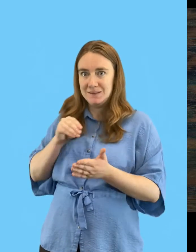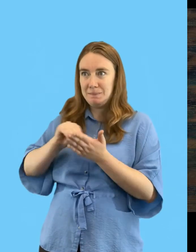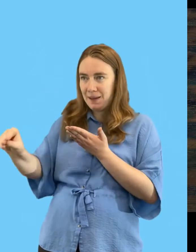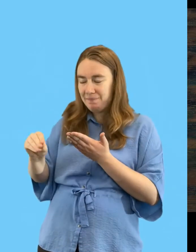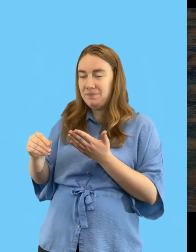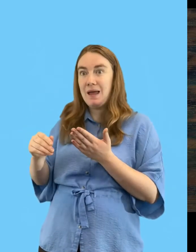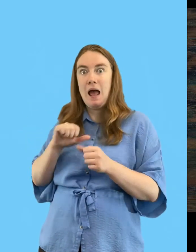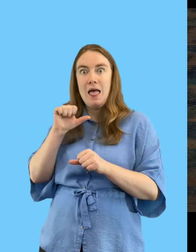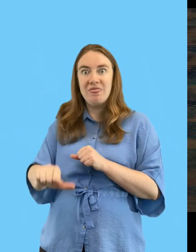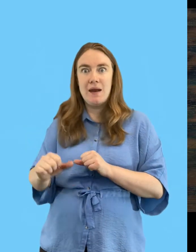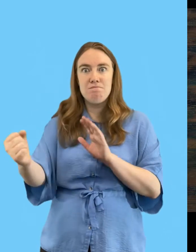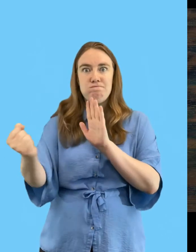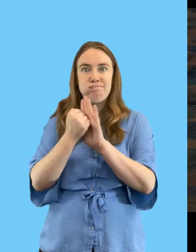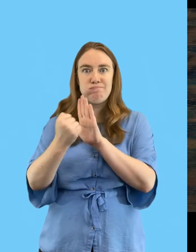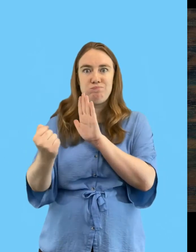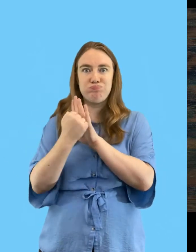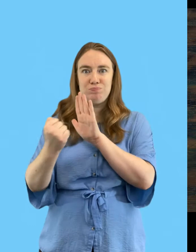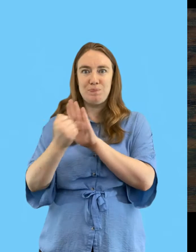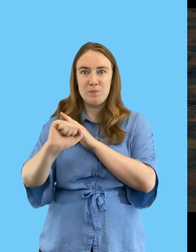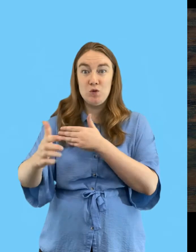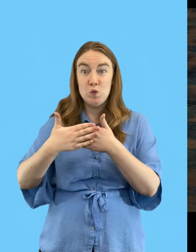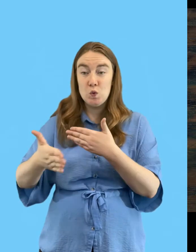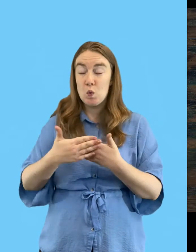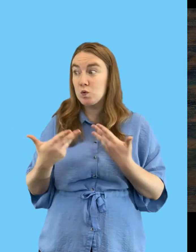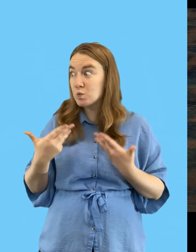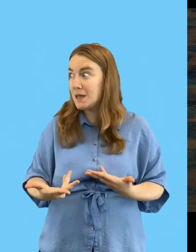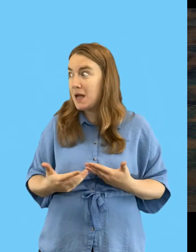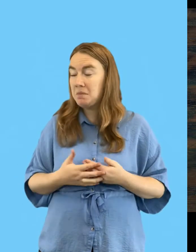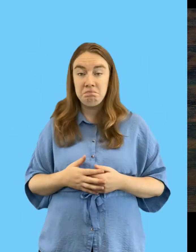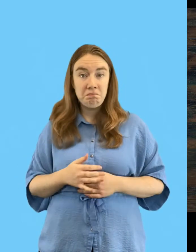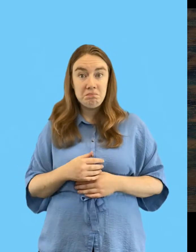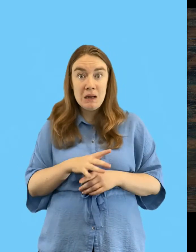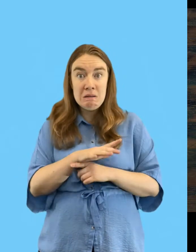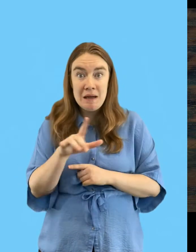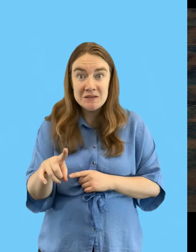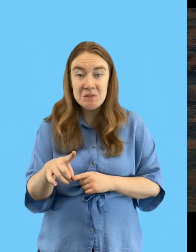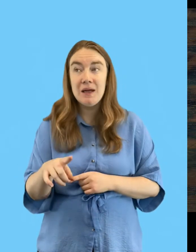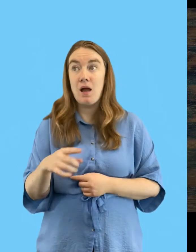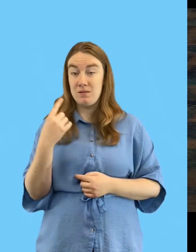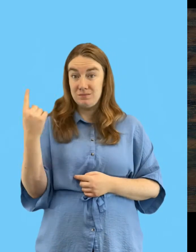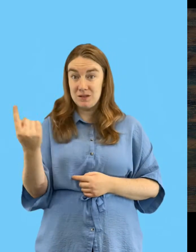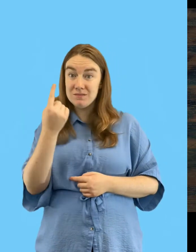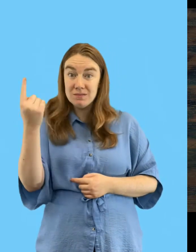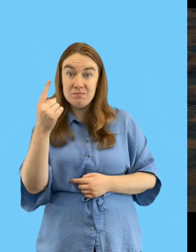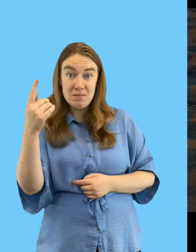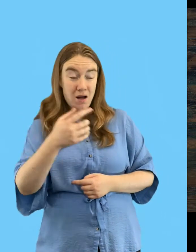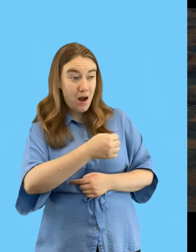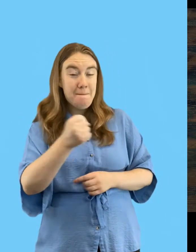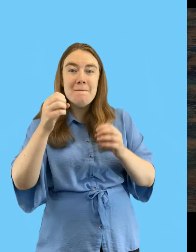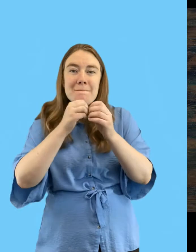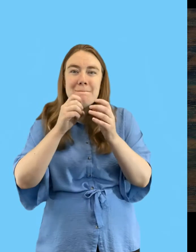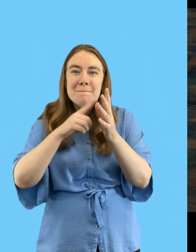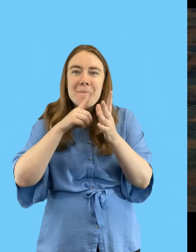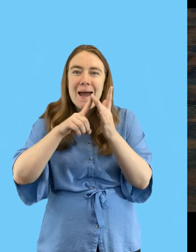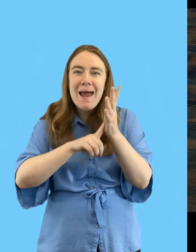knock on the door. Maybe today, maybe next week, but one day, the bailiffs will